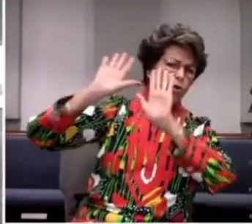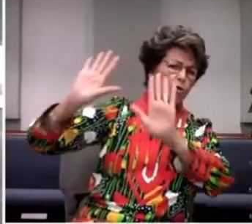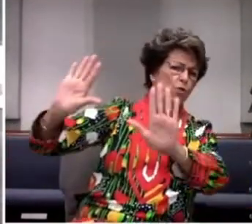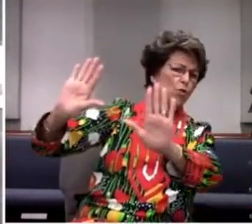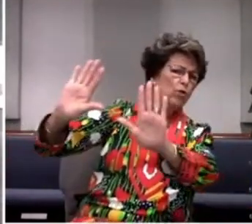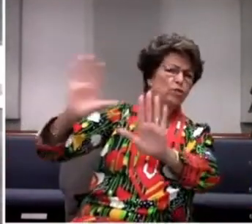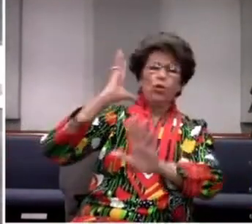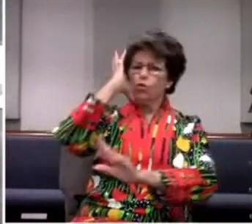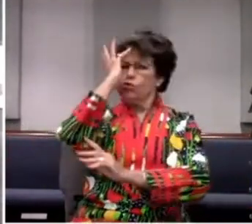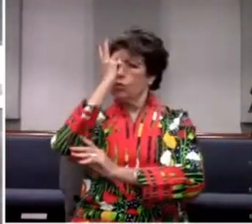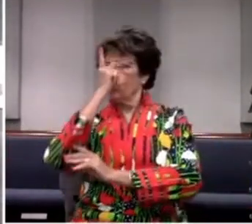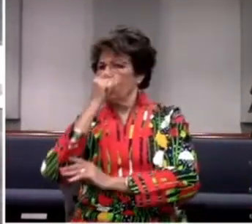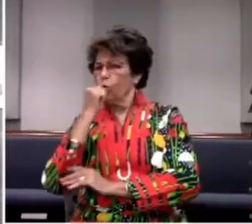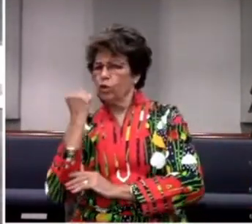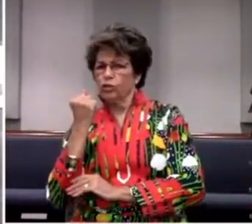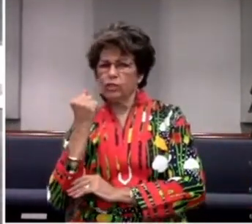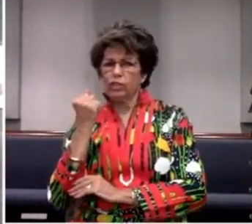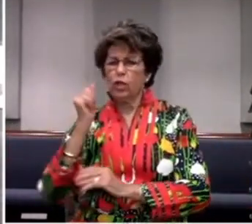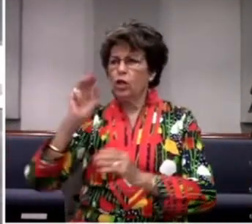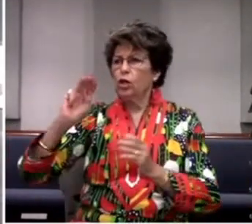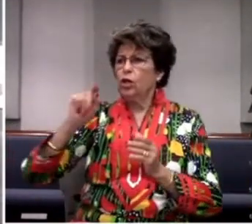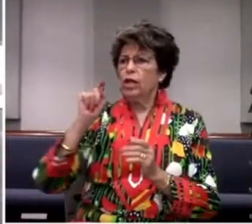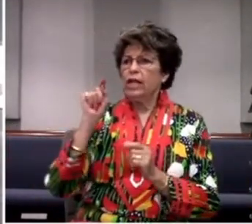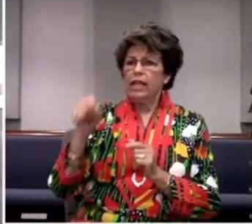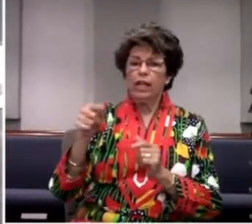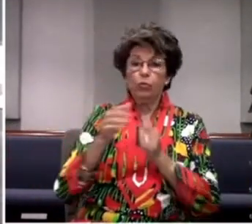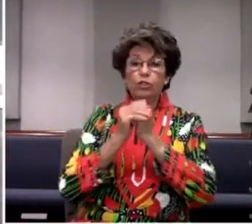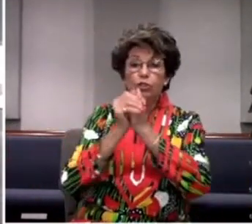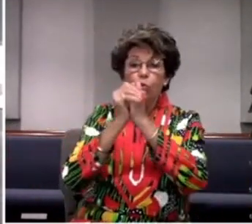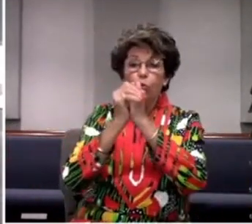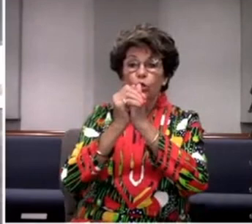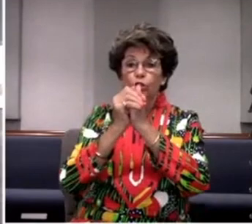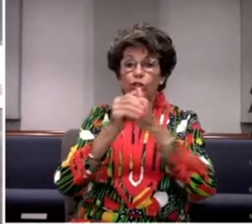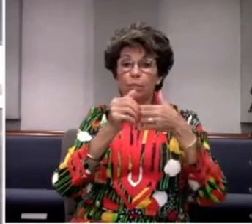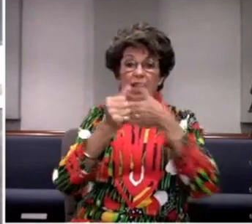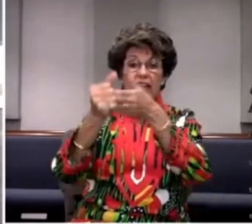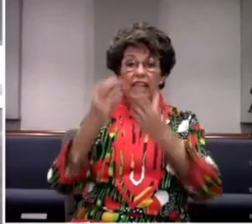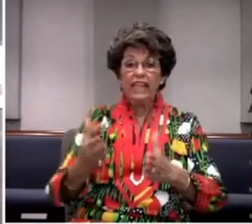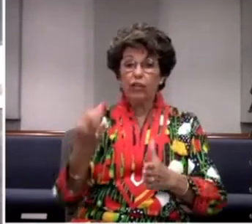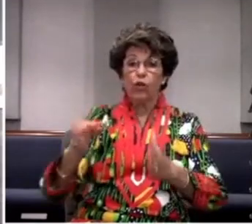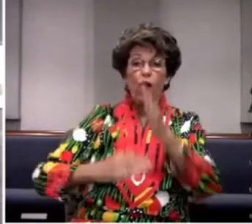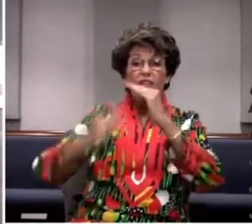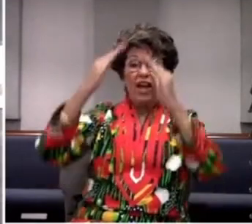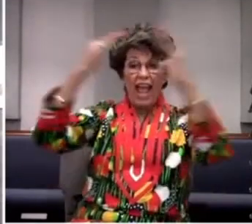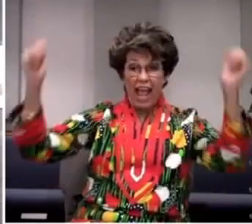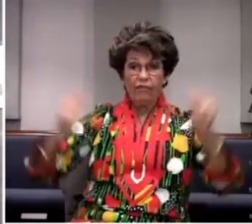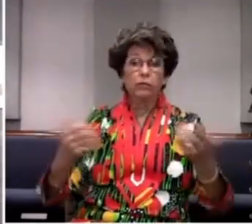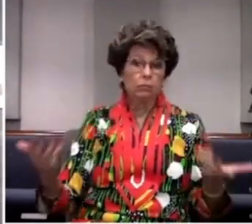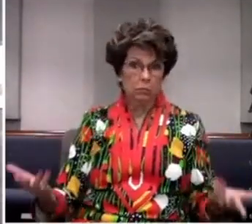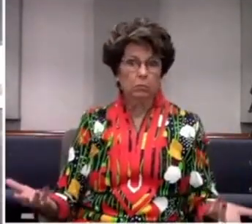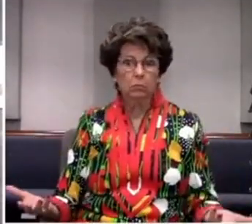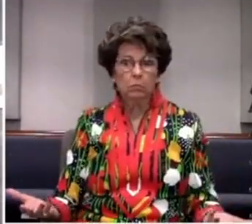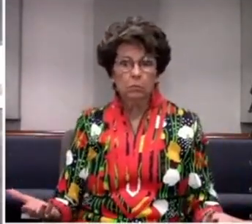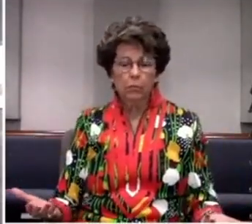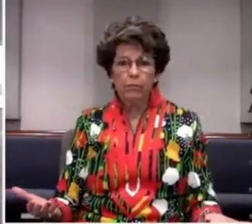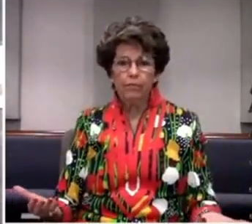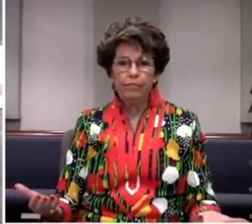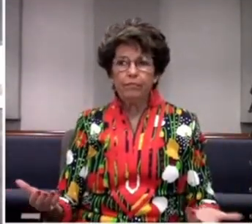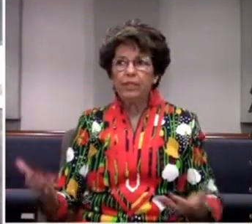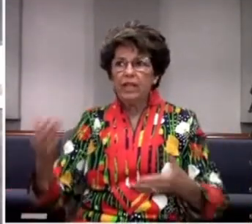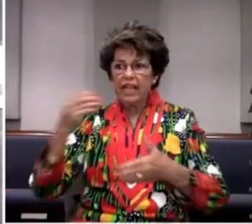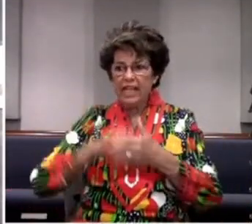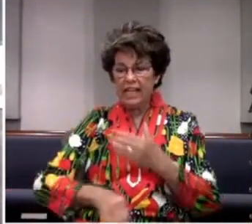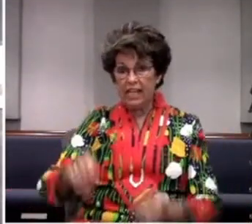thy pipes was prepared. He was the worship leader of heaven. Prepared. Now watch this in verse 13. In